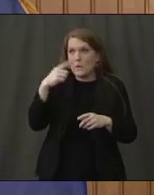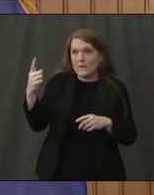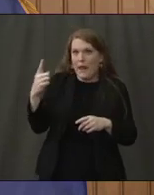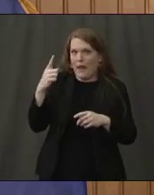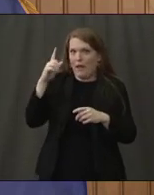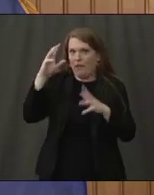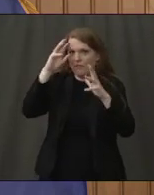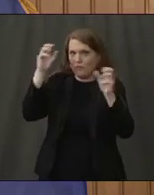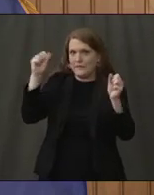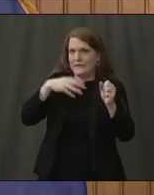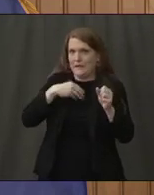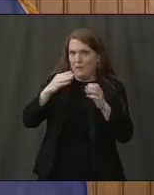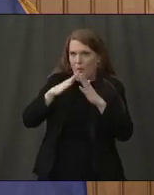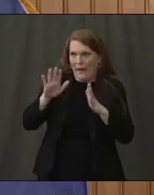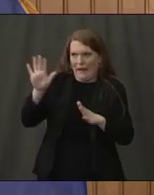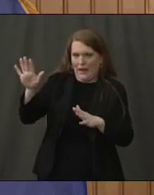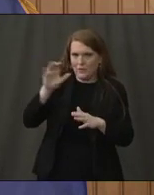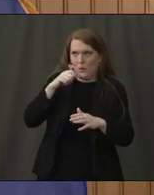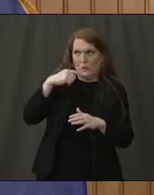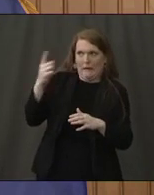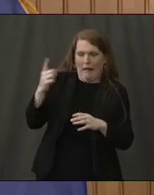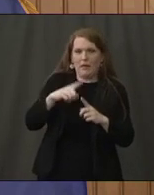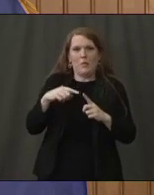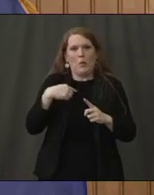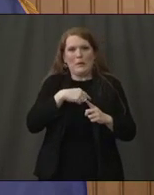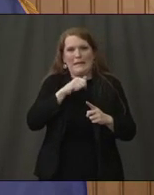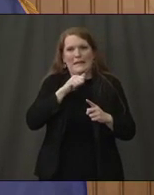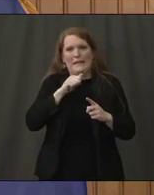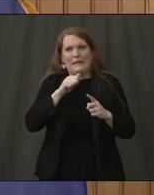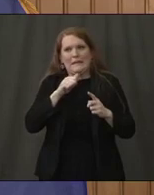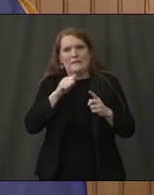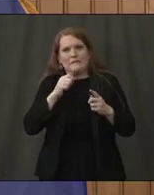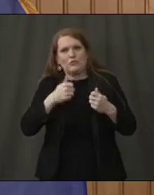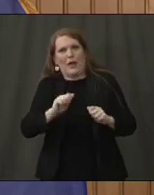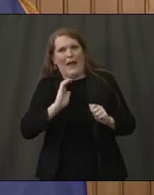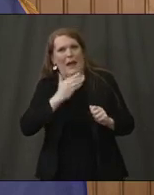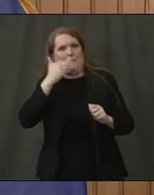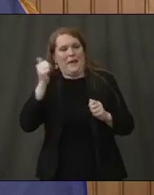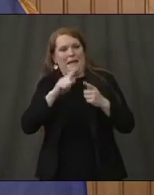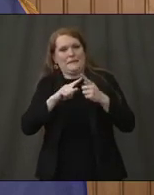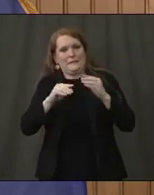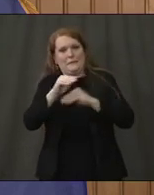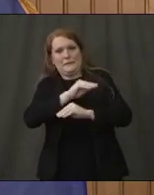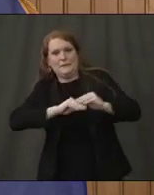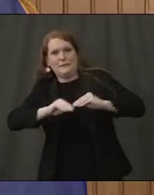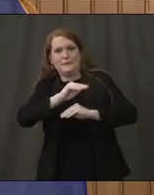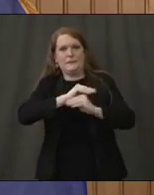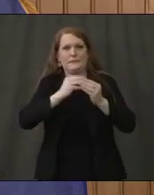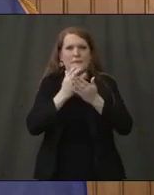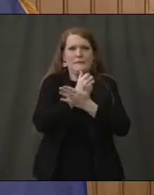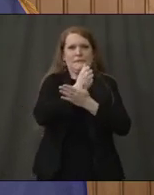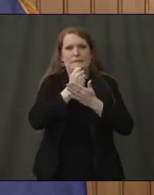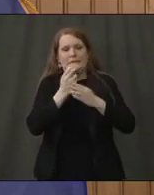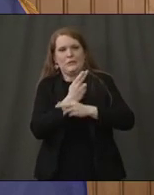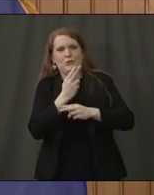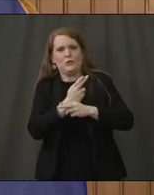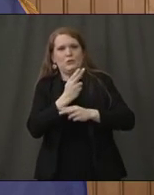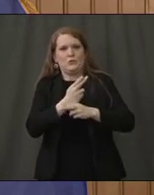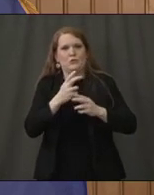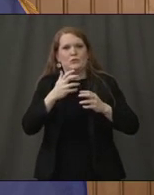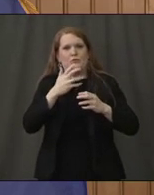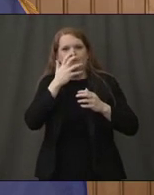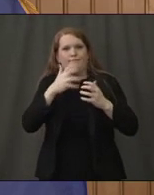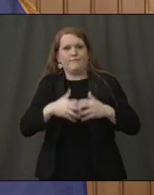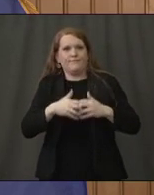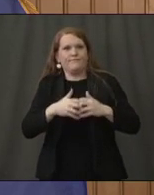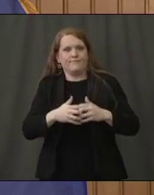we can to maximize our ventilators so we still have some capacity so nobody's at risk right